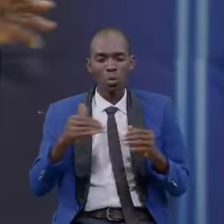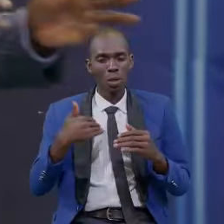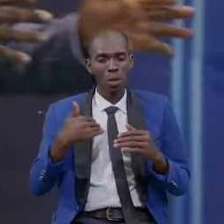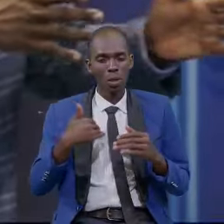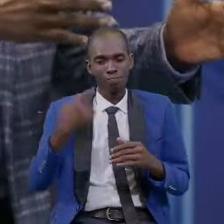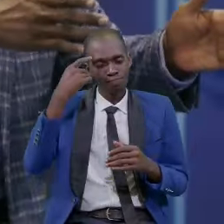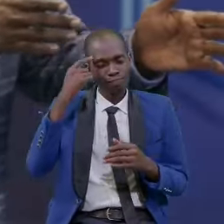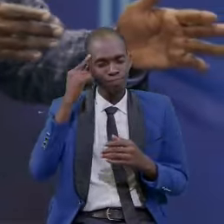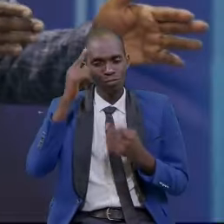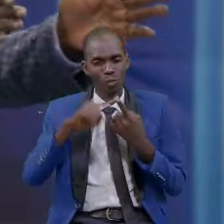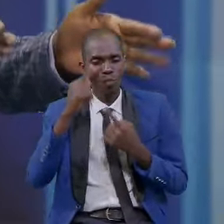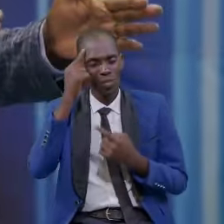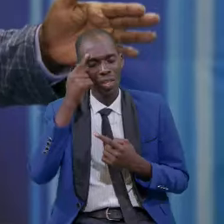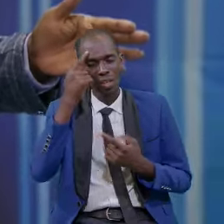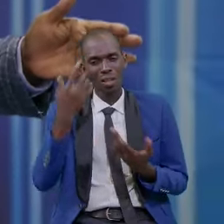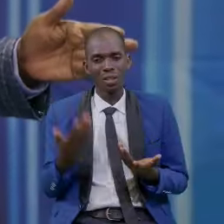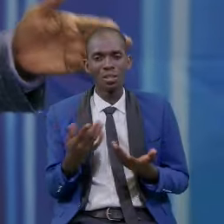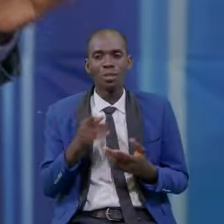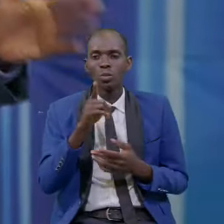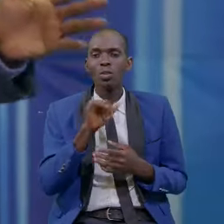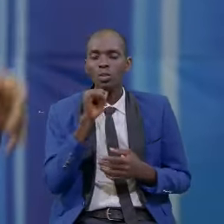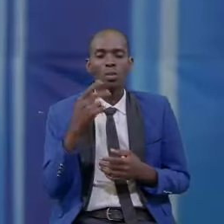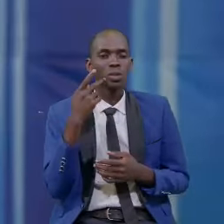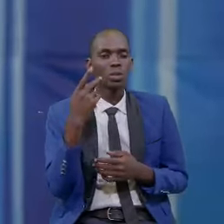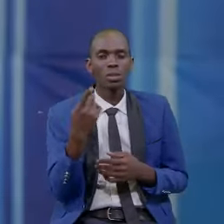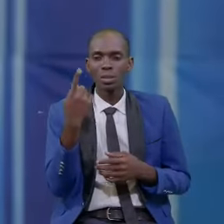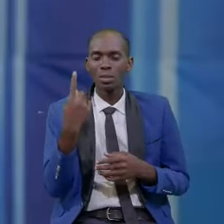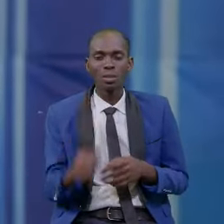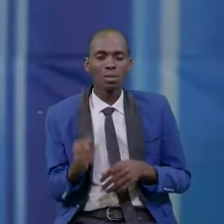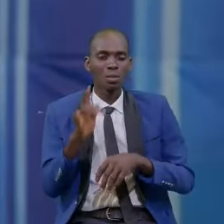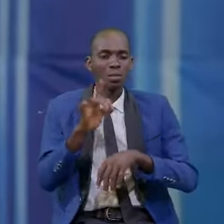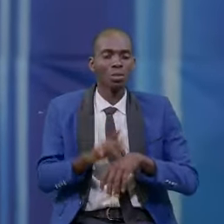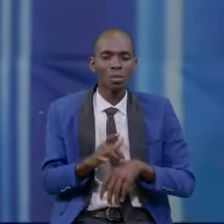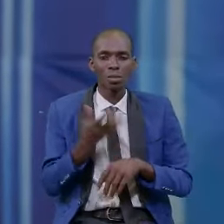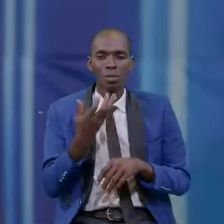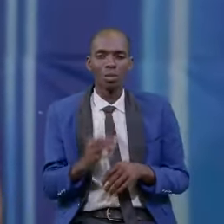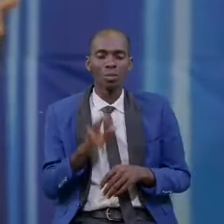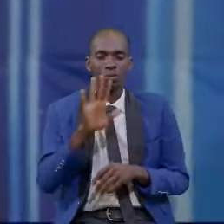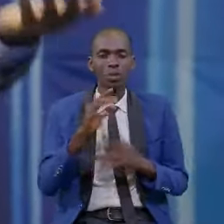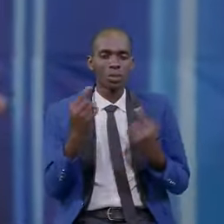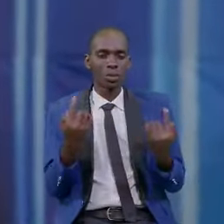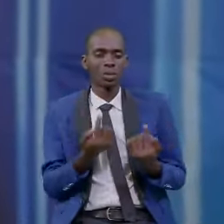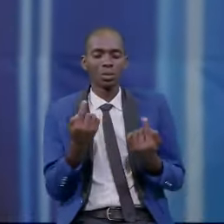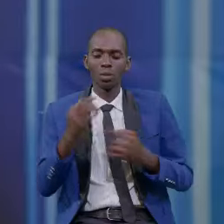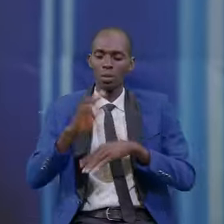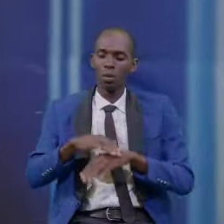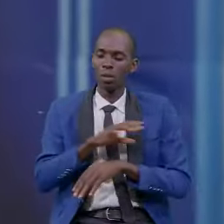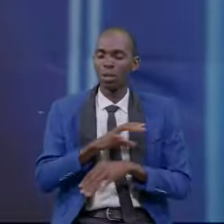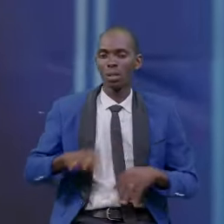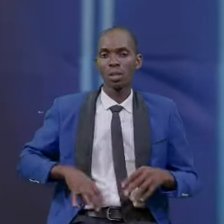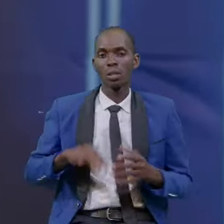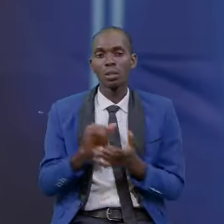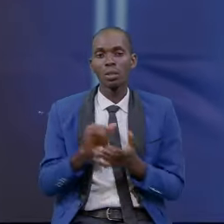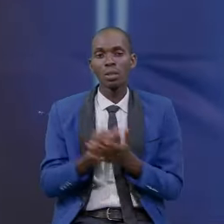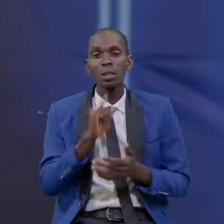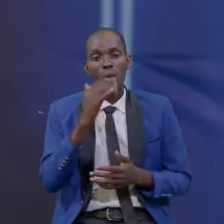not seeing the effect and the impact of your sin on Christ. That's why she was